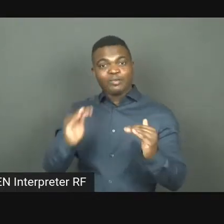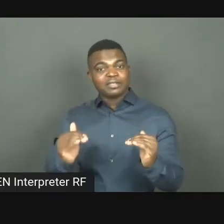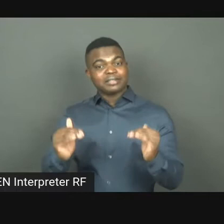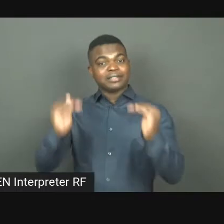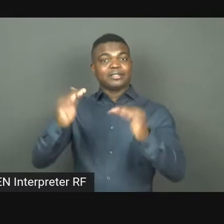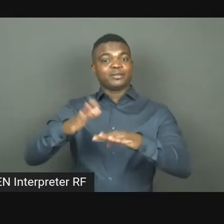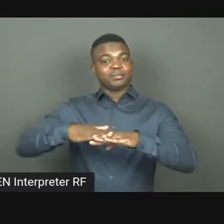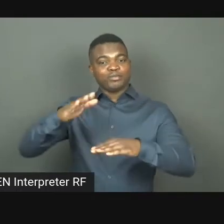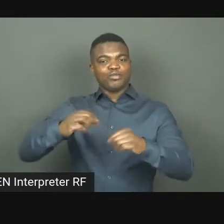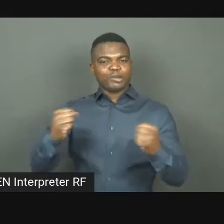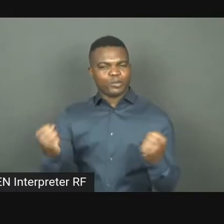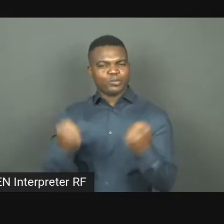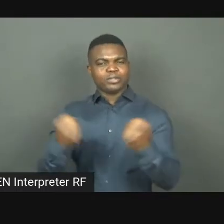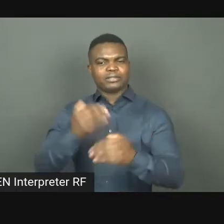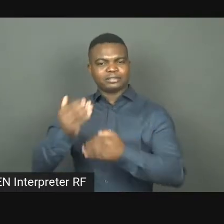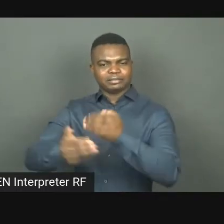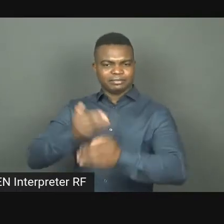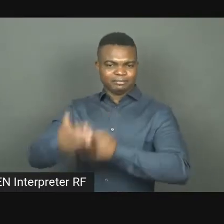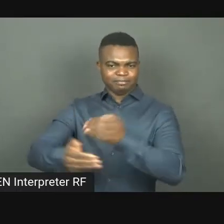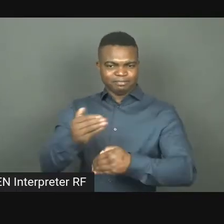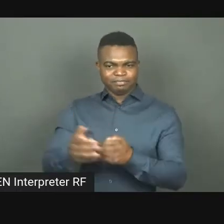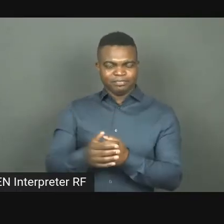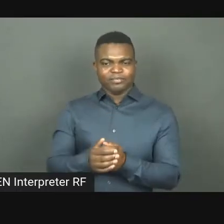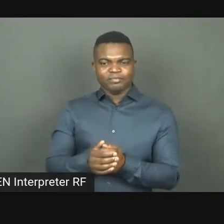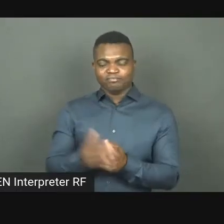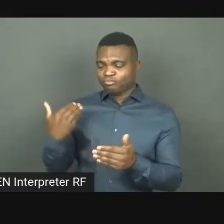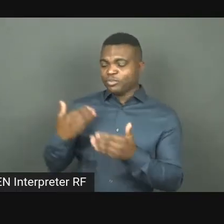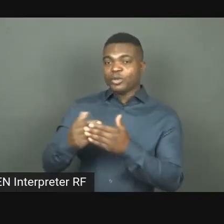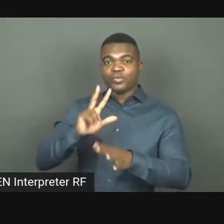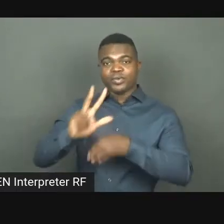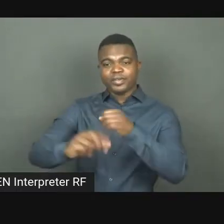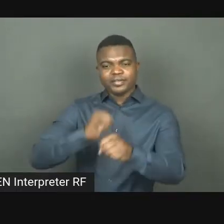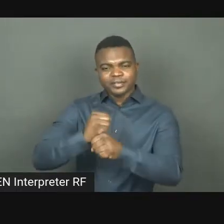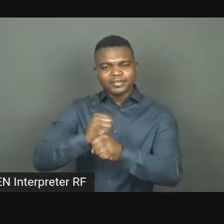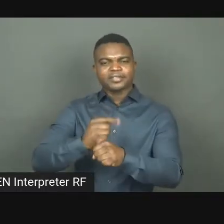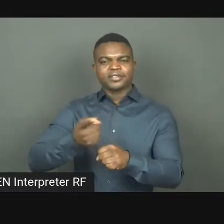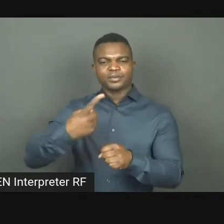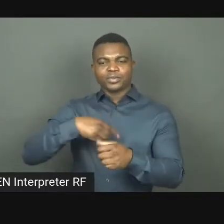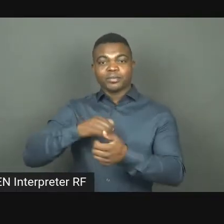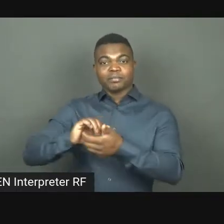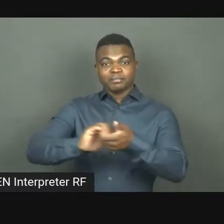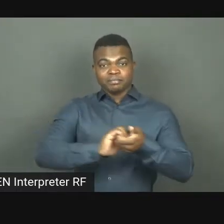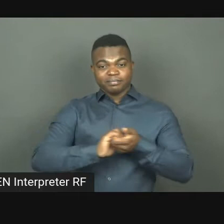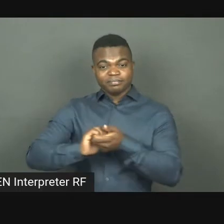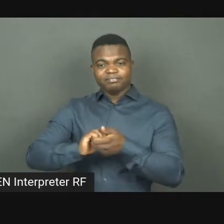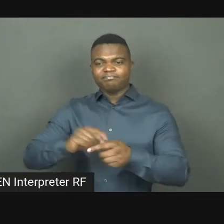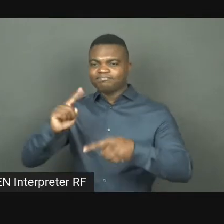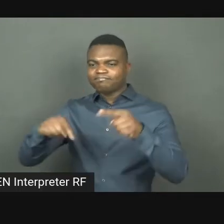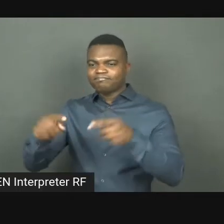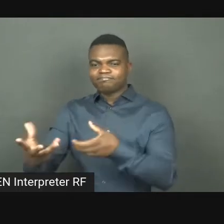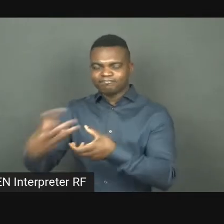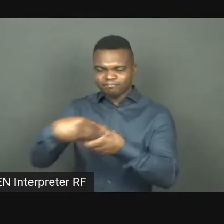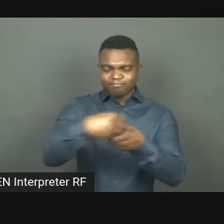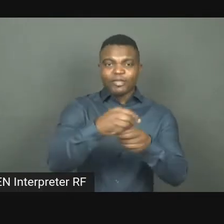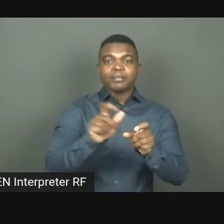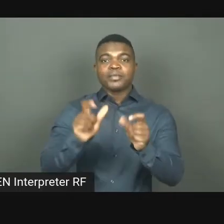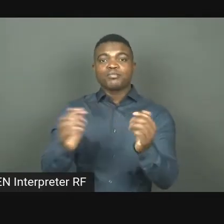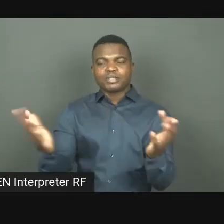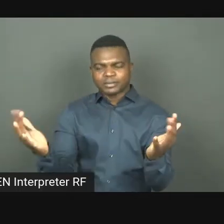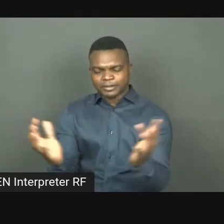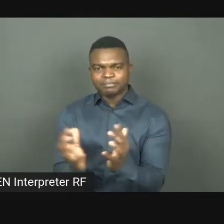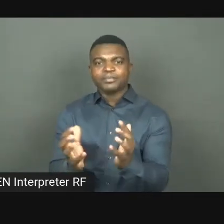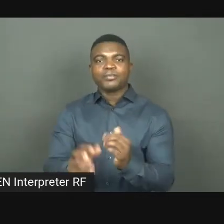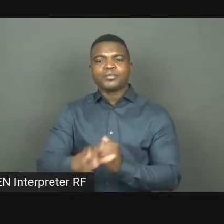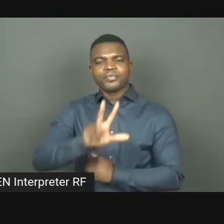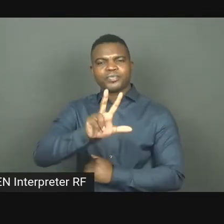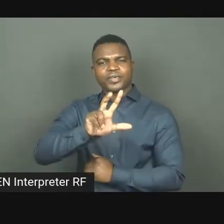data provided by CHS verifications where our strengths and weaknesses as a sector lie, and we've shared examples of tools, policies and practices